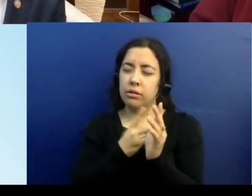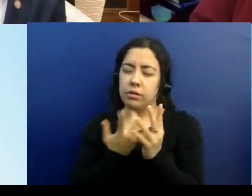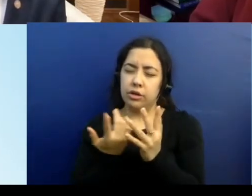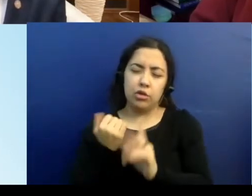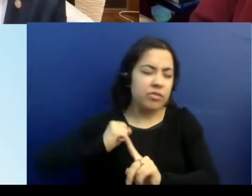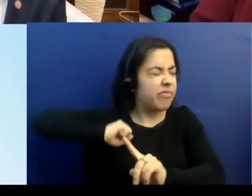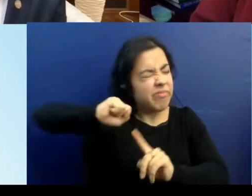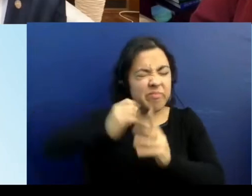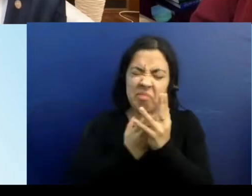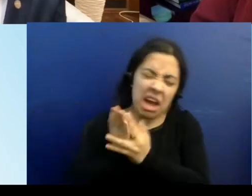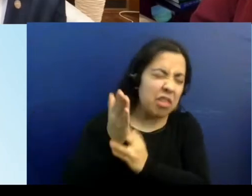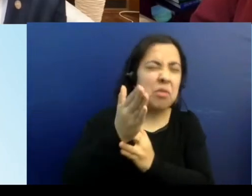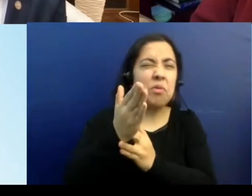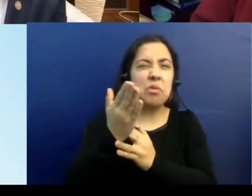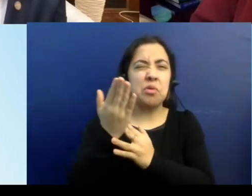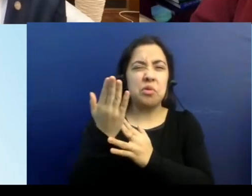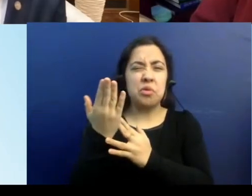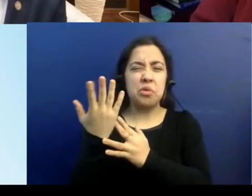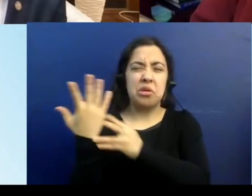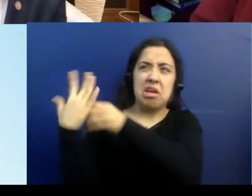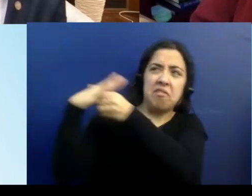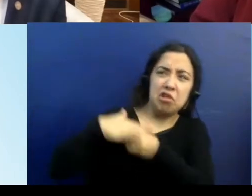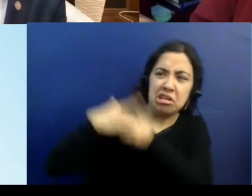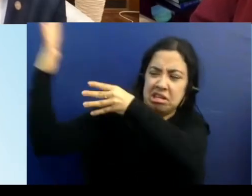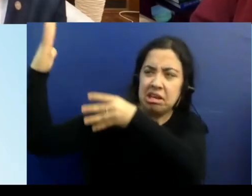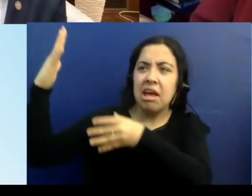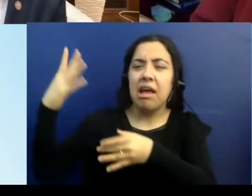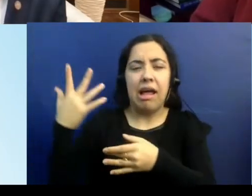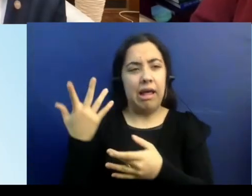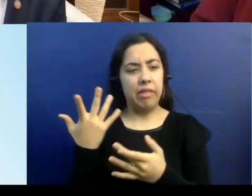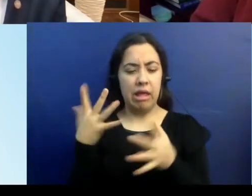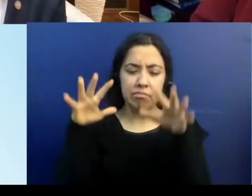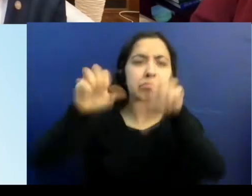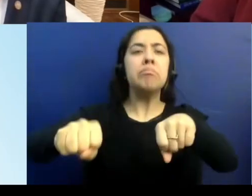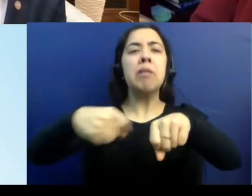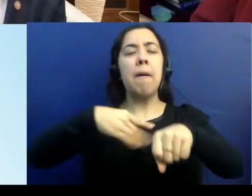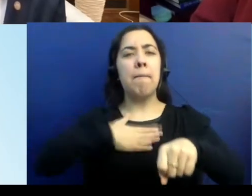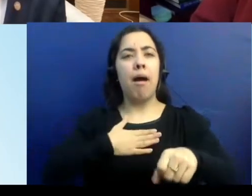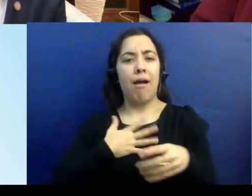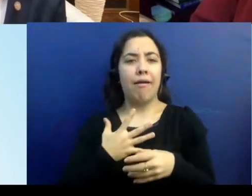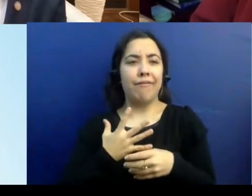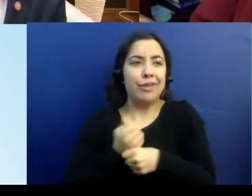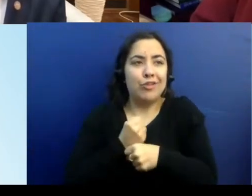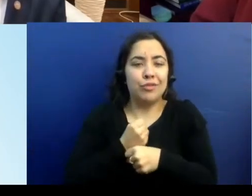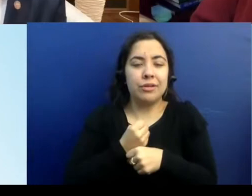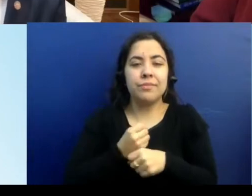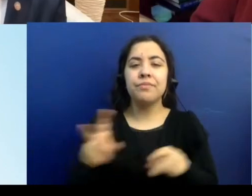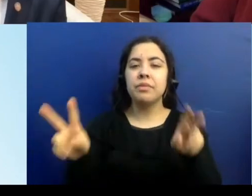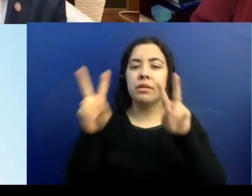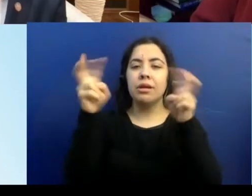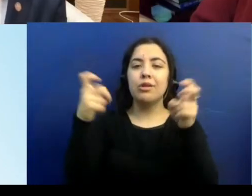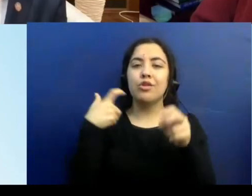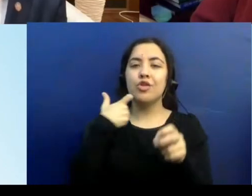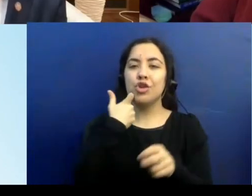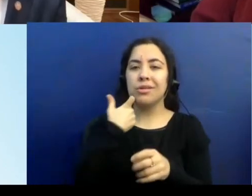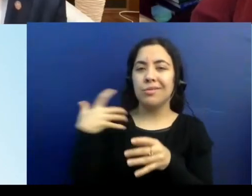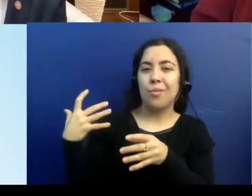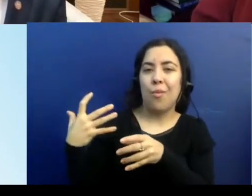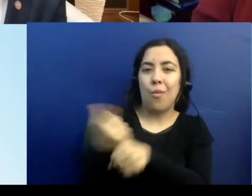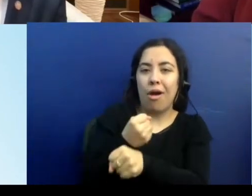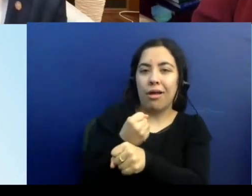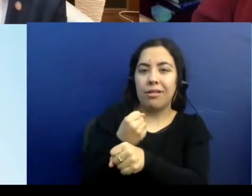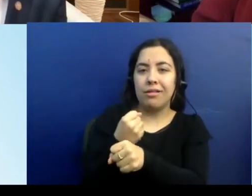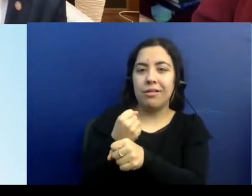and claiming victory. And the song is Just One Victory, by Todd Rundgren.